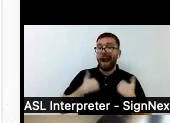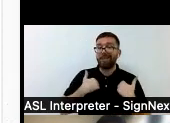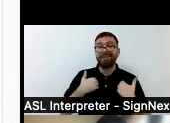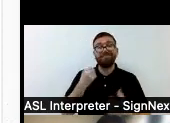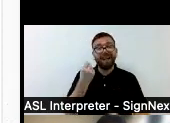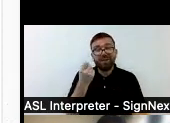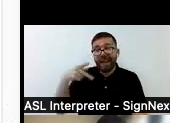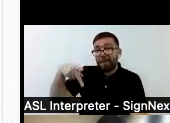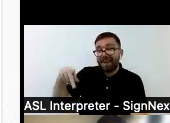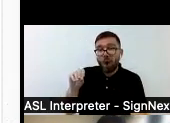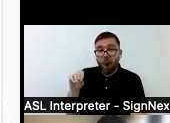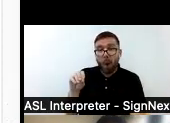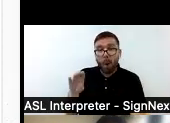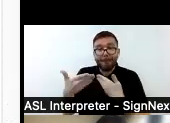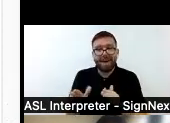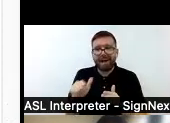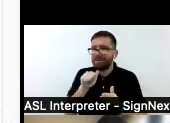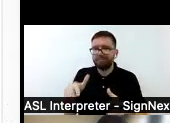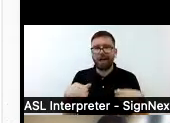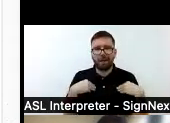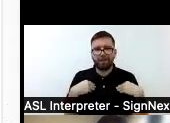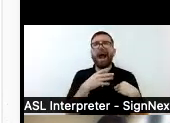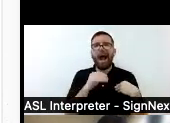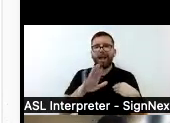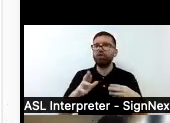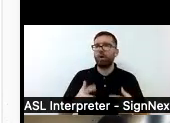and that the primary residence must be in New York State.